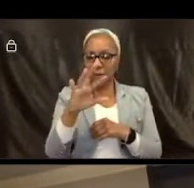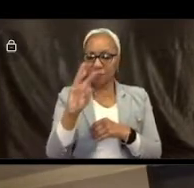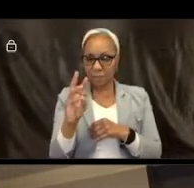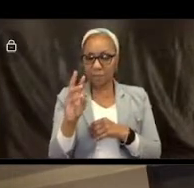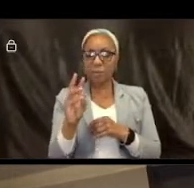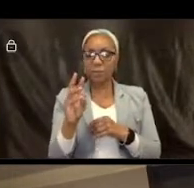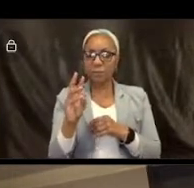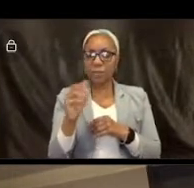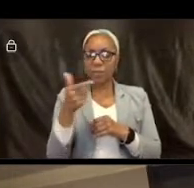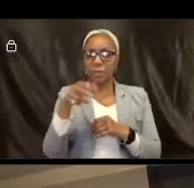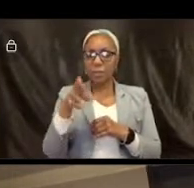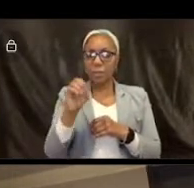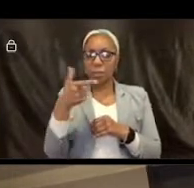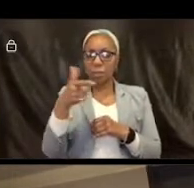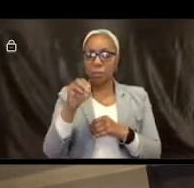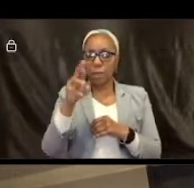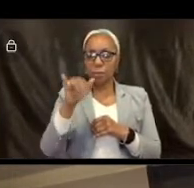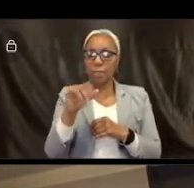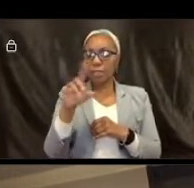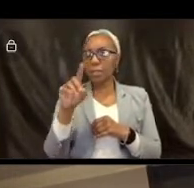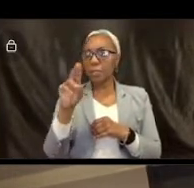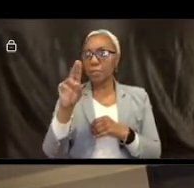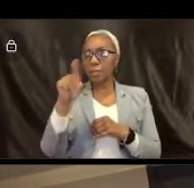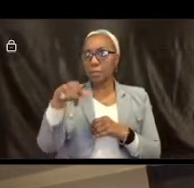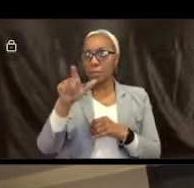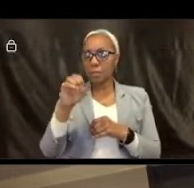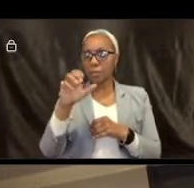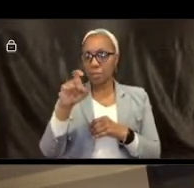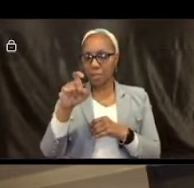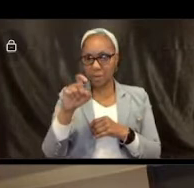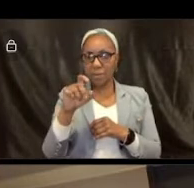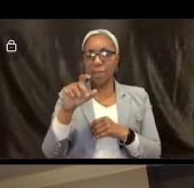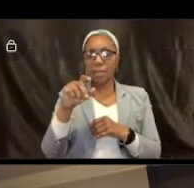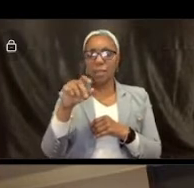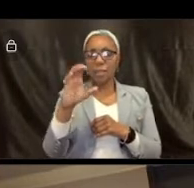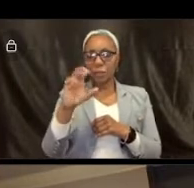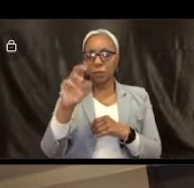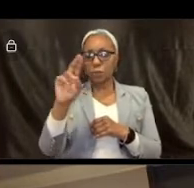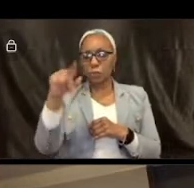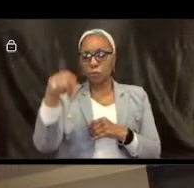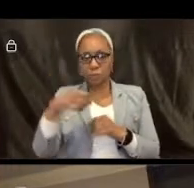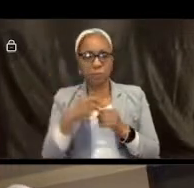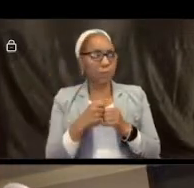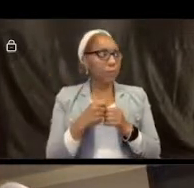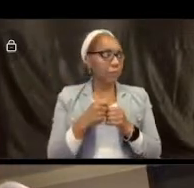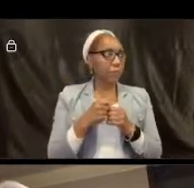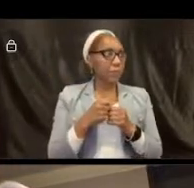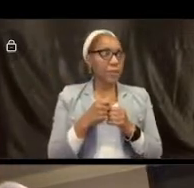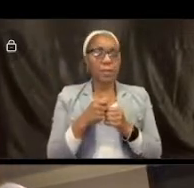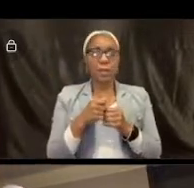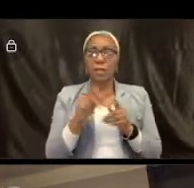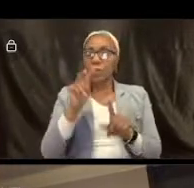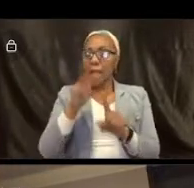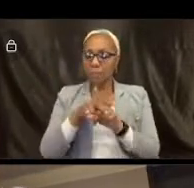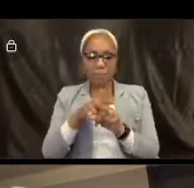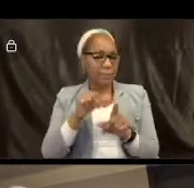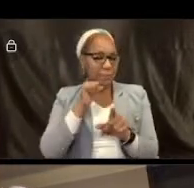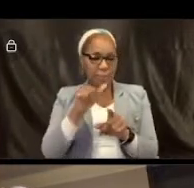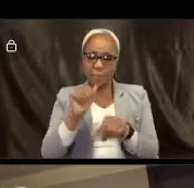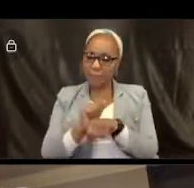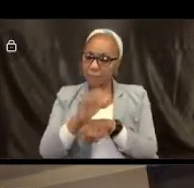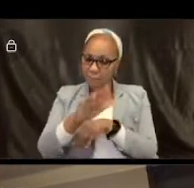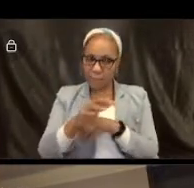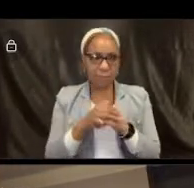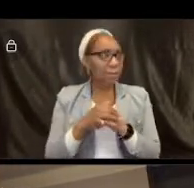Z9756, Gregory Duplex, conditional use permit, 819 West 32nd Street. The applicant failed to send notifications